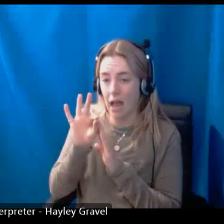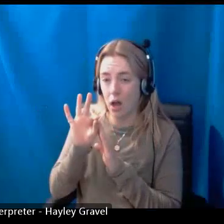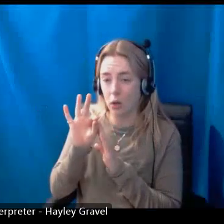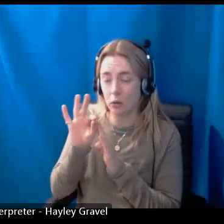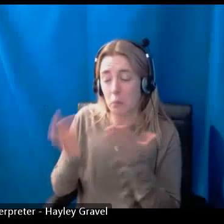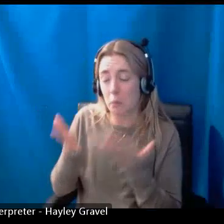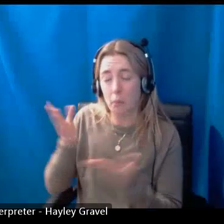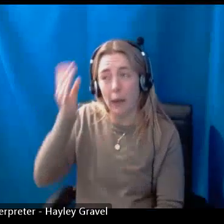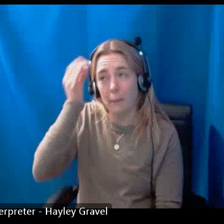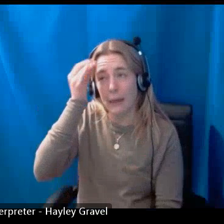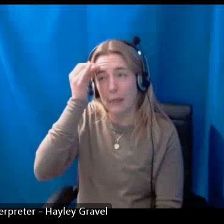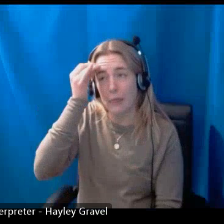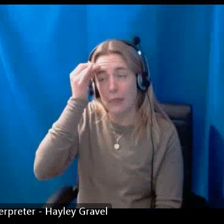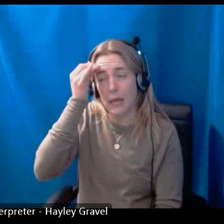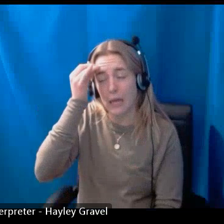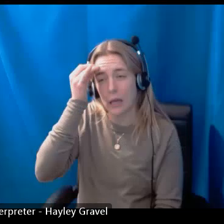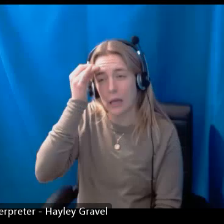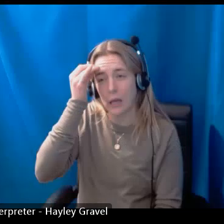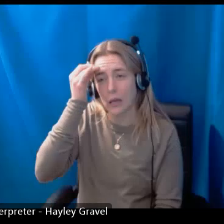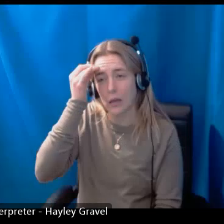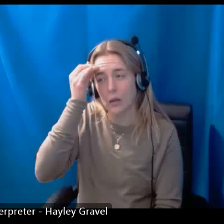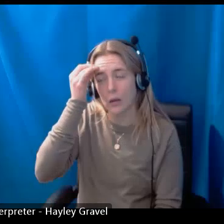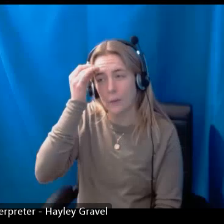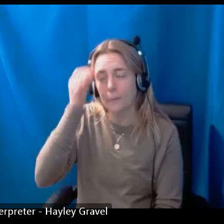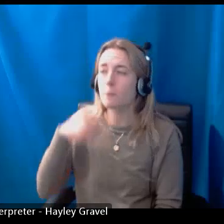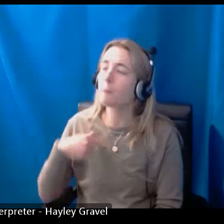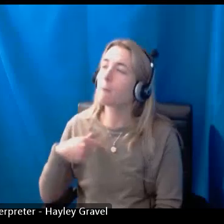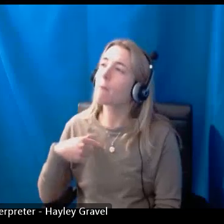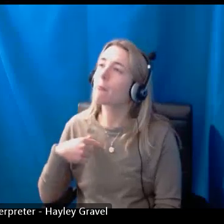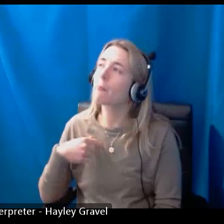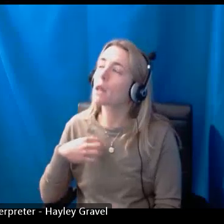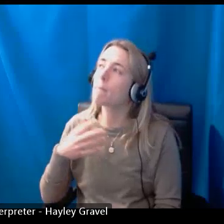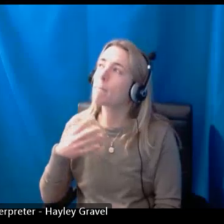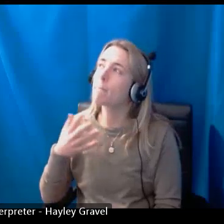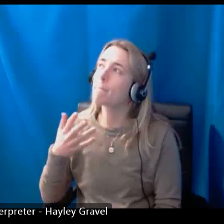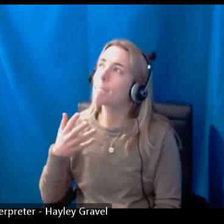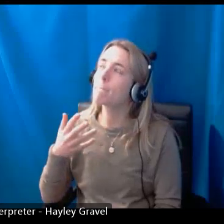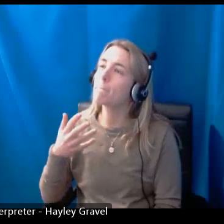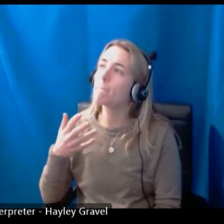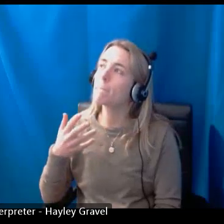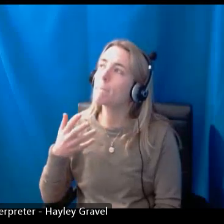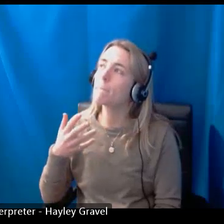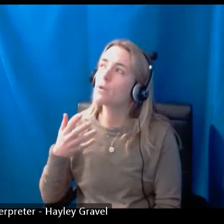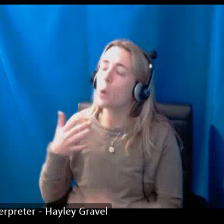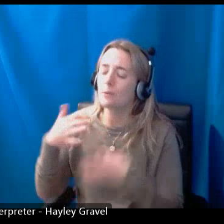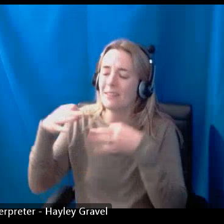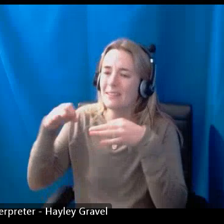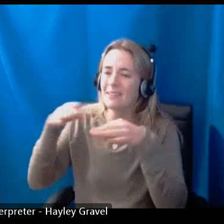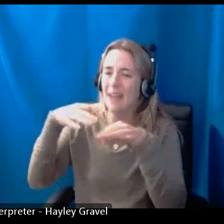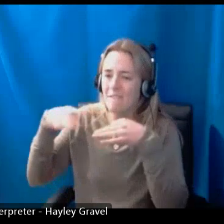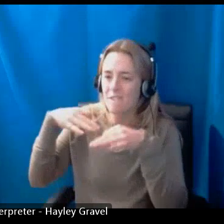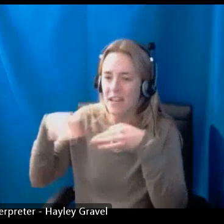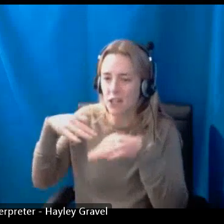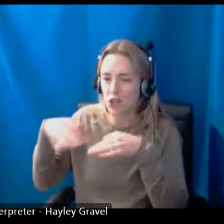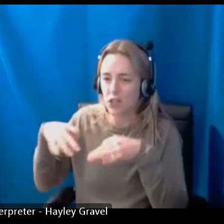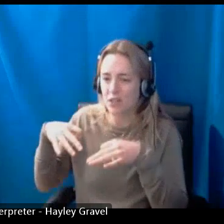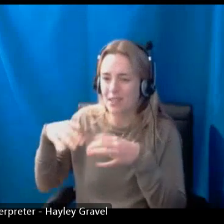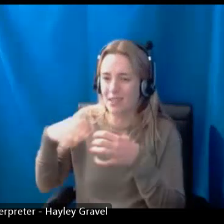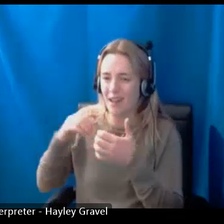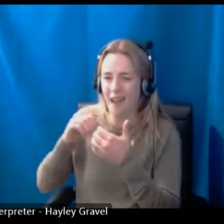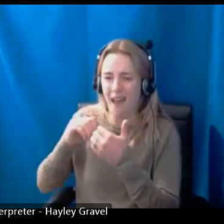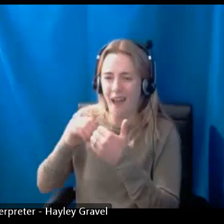about is that I will have to, like, how do I go about some of the definitions of some things to